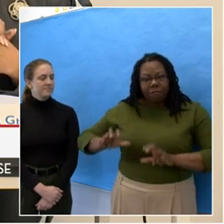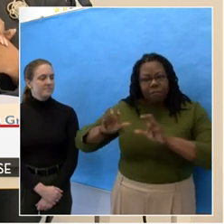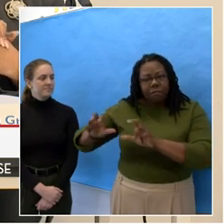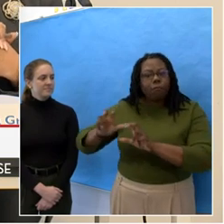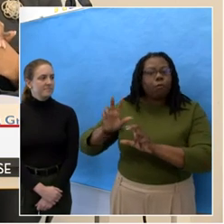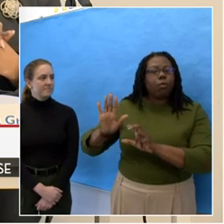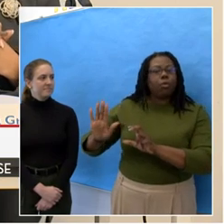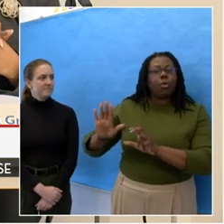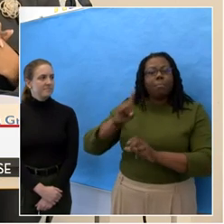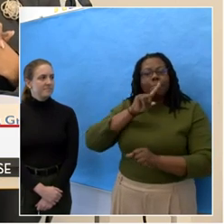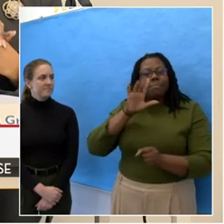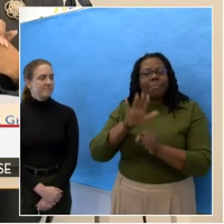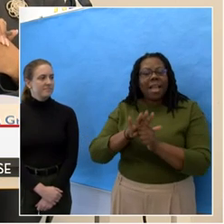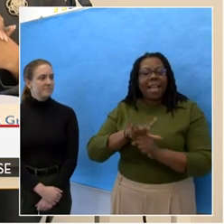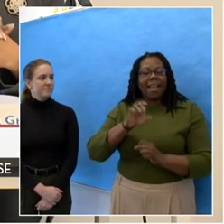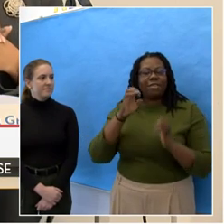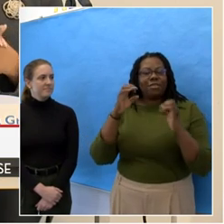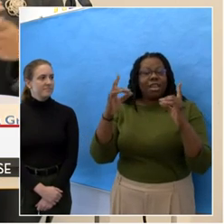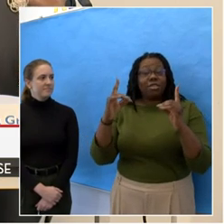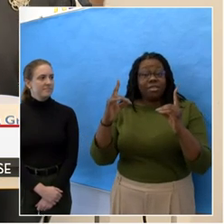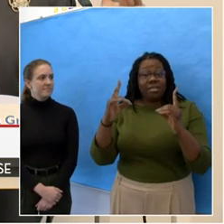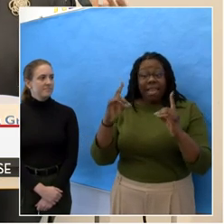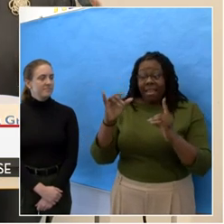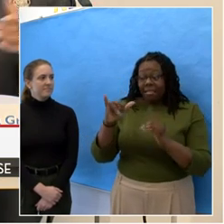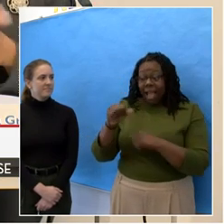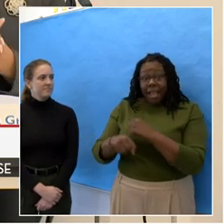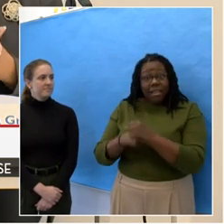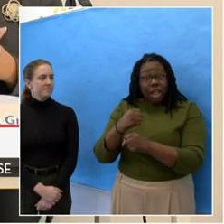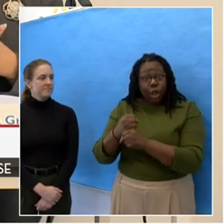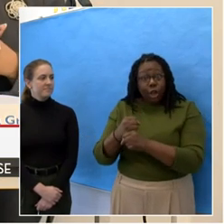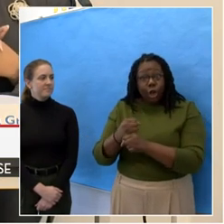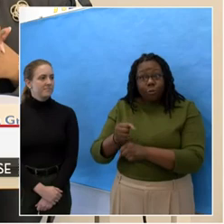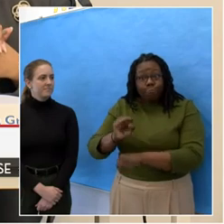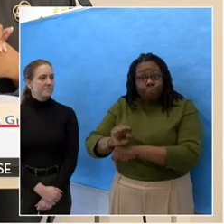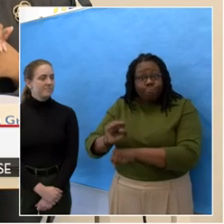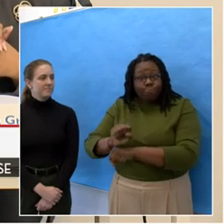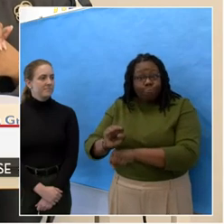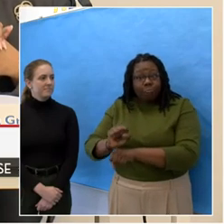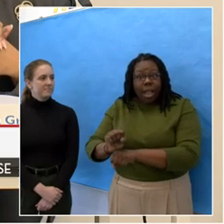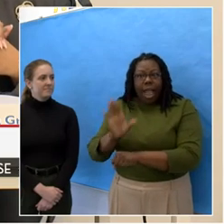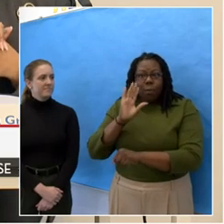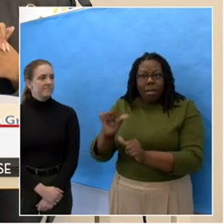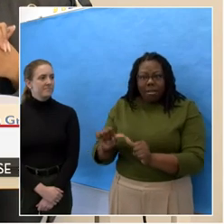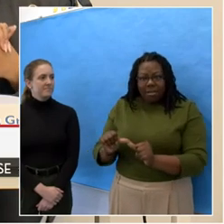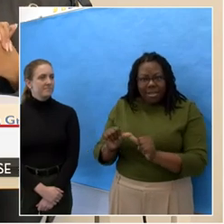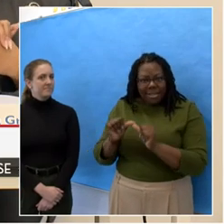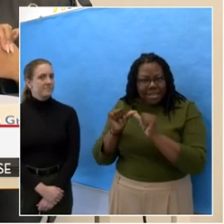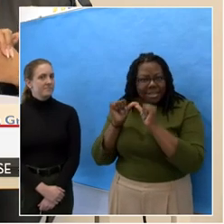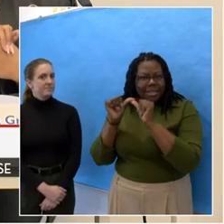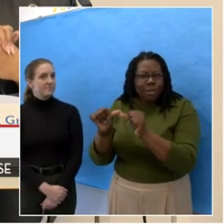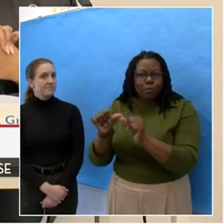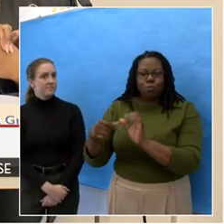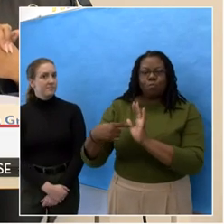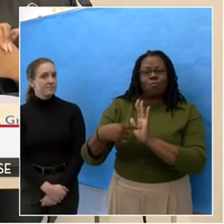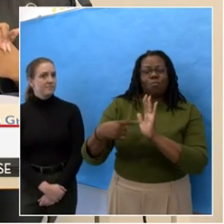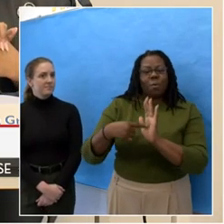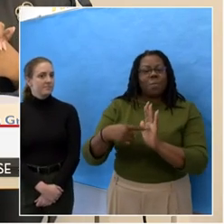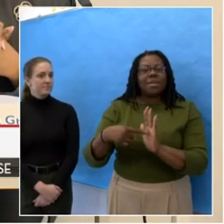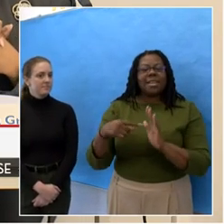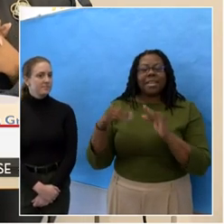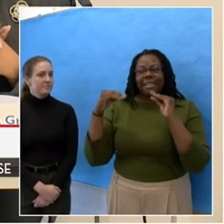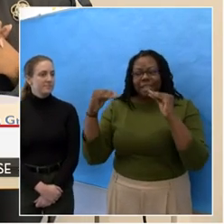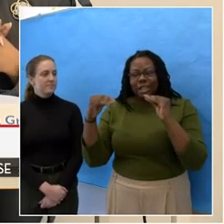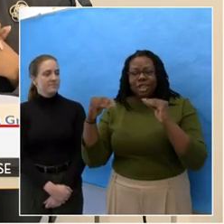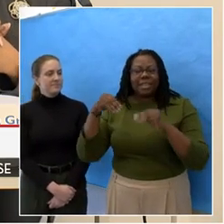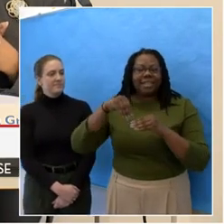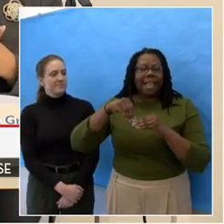commitment to education, and she spent the year and continues to spend the year being a representative of excellence in teaching and education